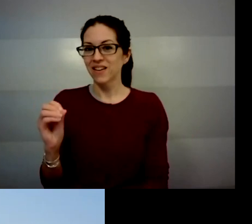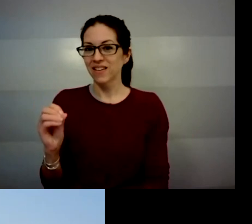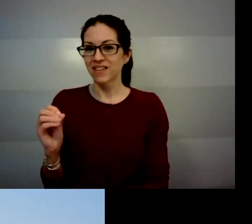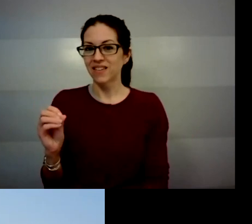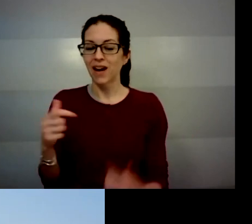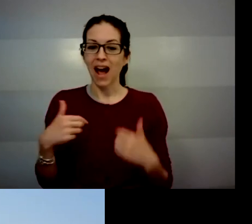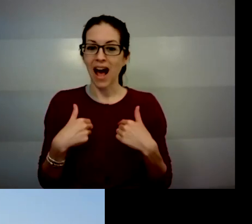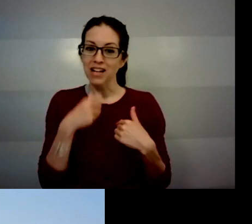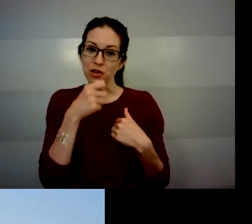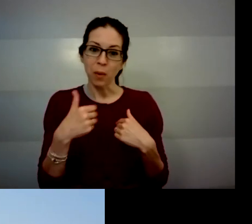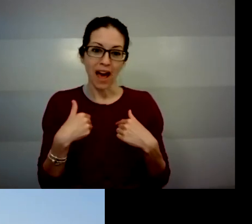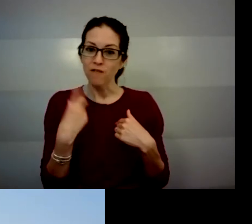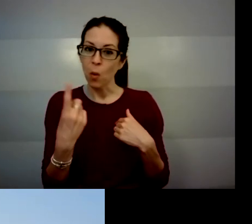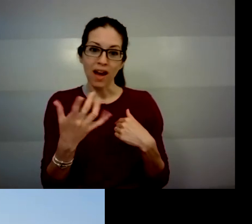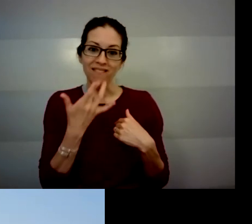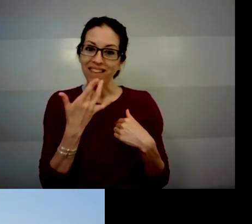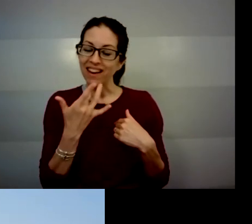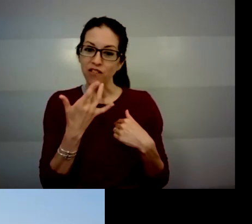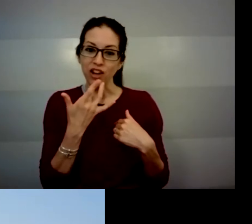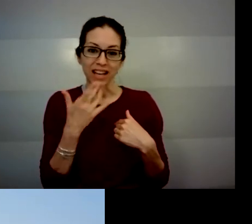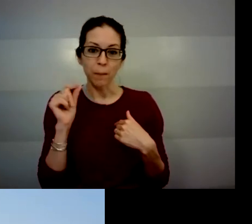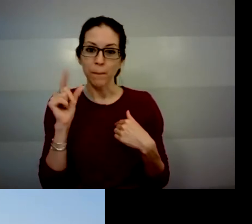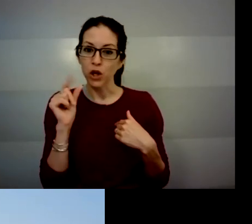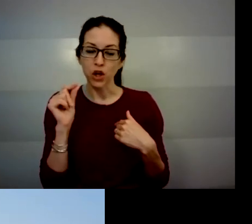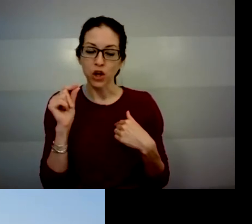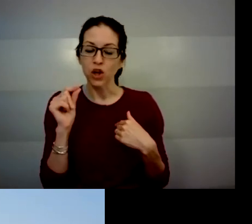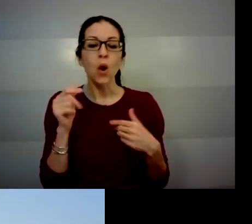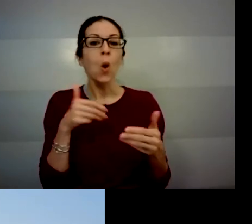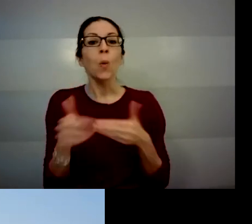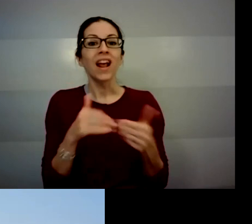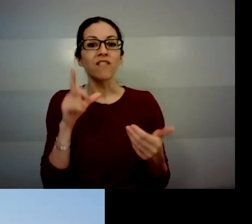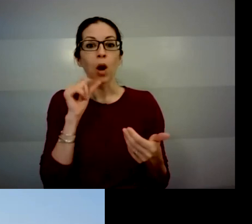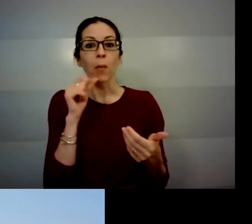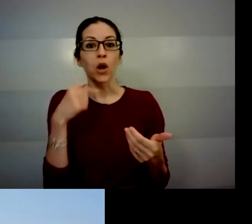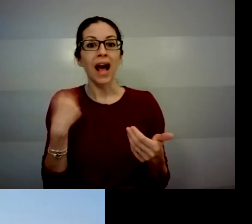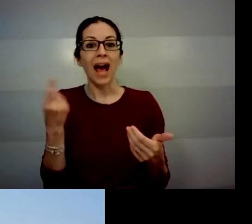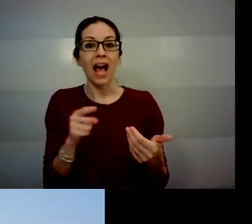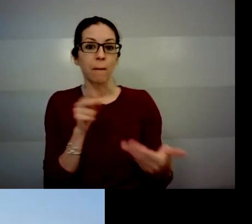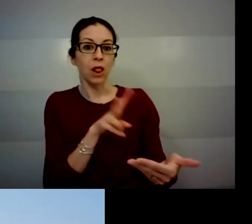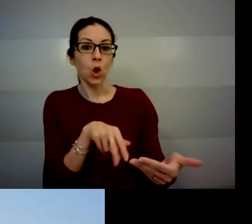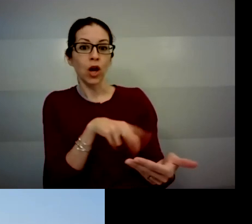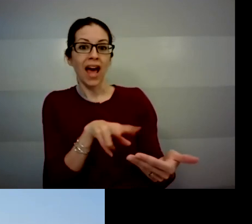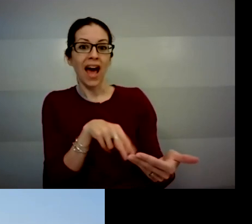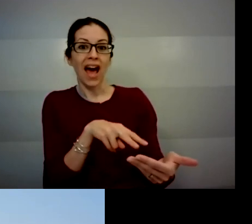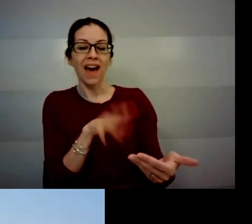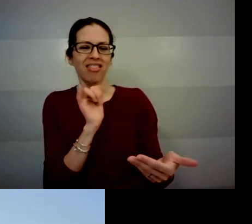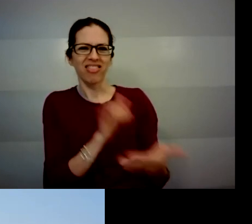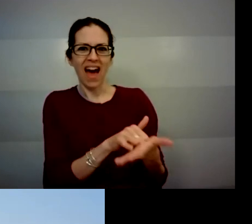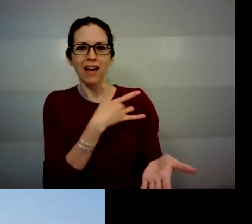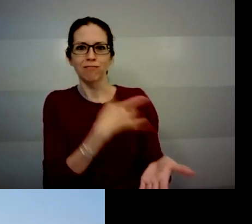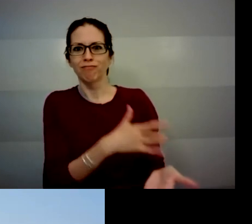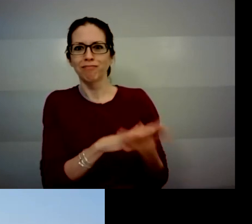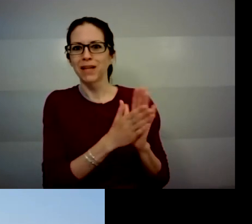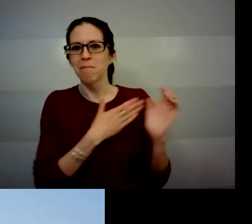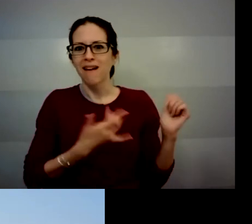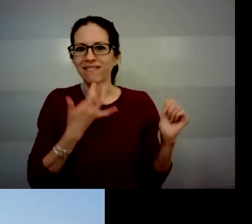I don't have just one specific favorite bird. Whatever bird I'm looking at the moment is typically my favorite bird, because then you get to hear it